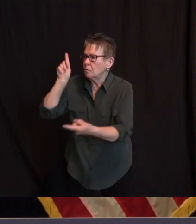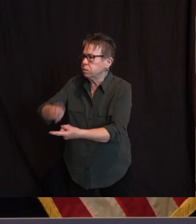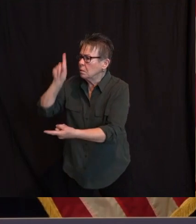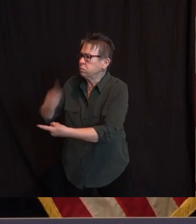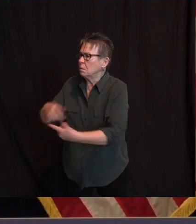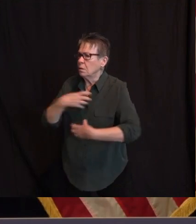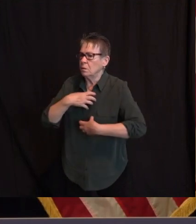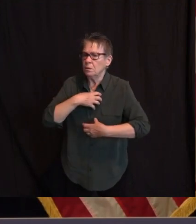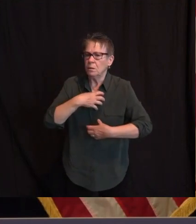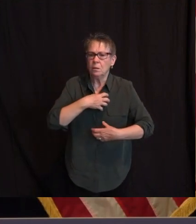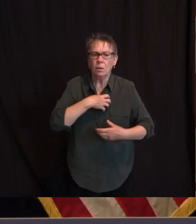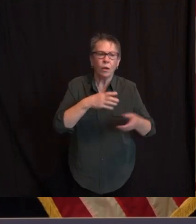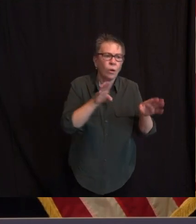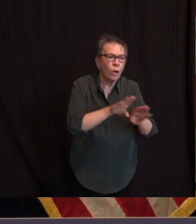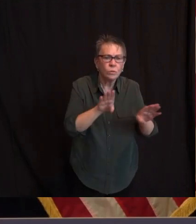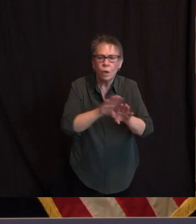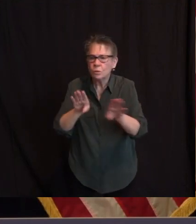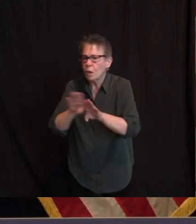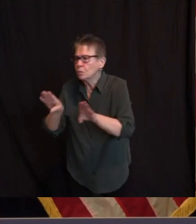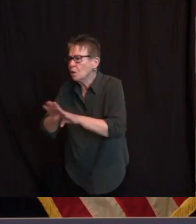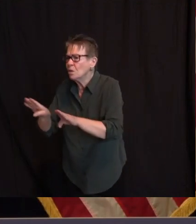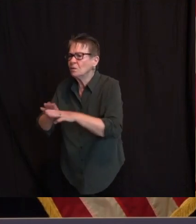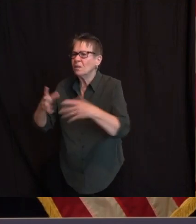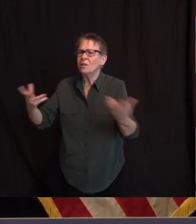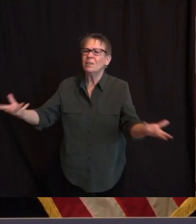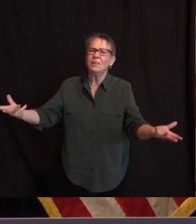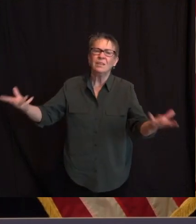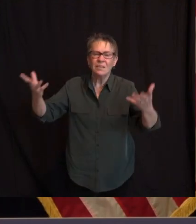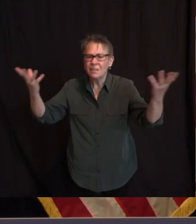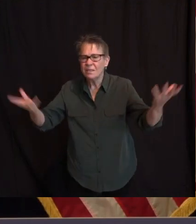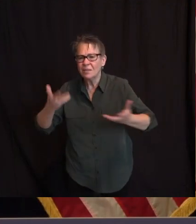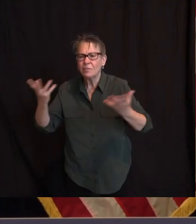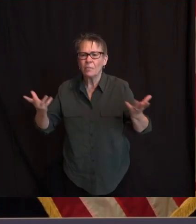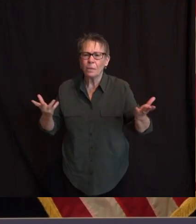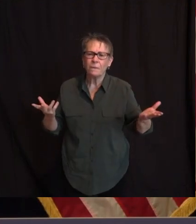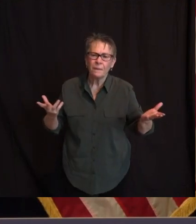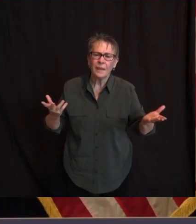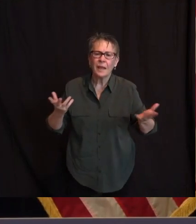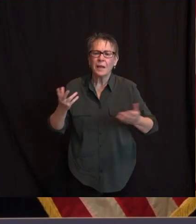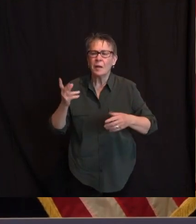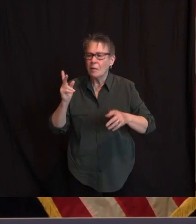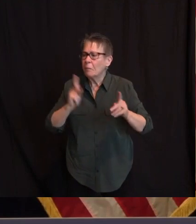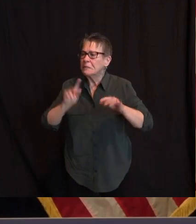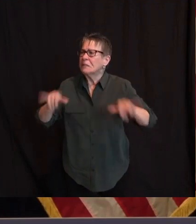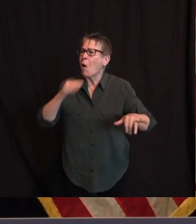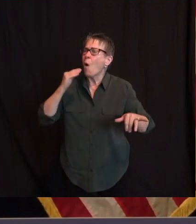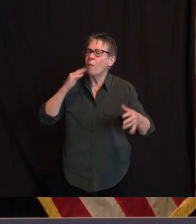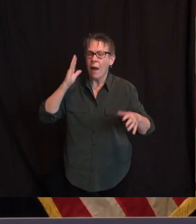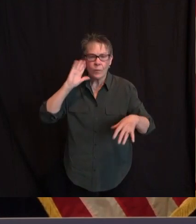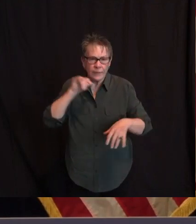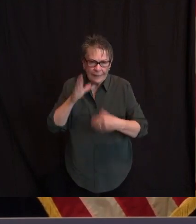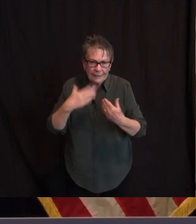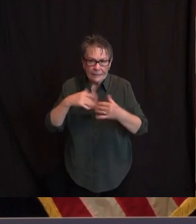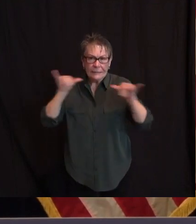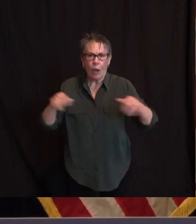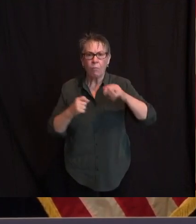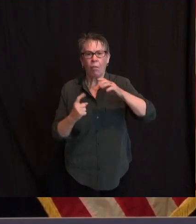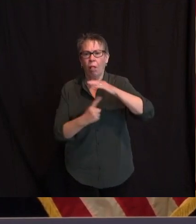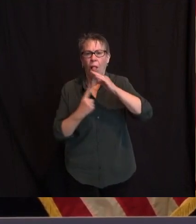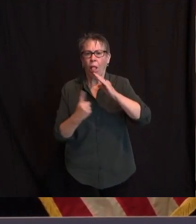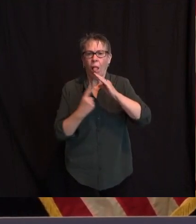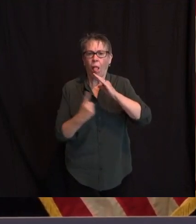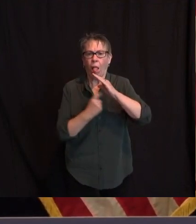that. But these are unusual times. Dr. Tan, compare this to the flu and how we see